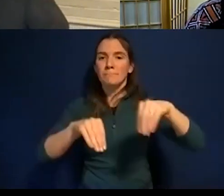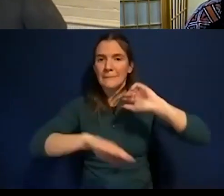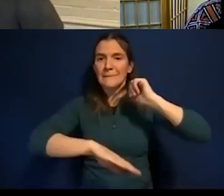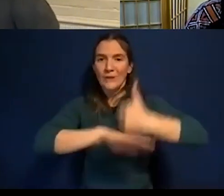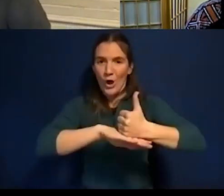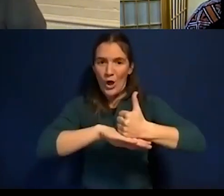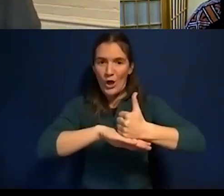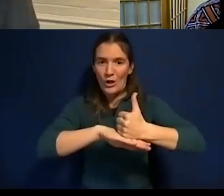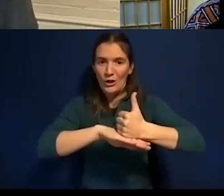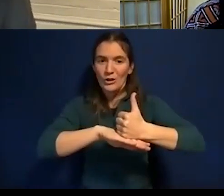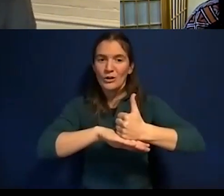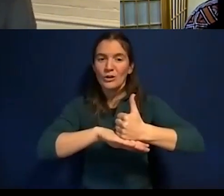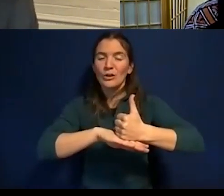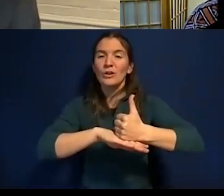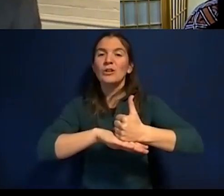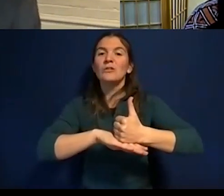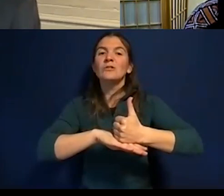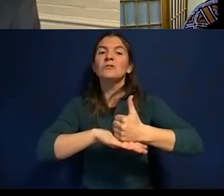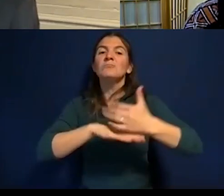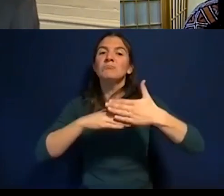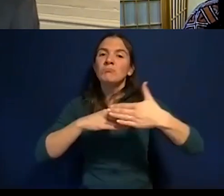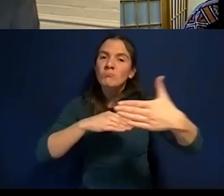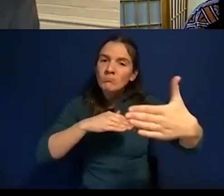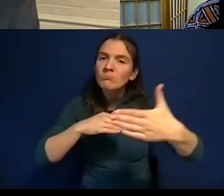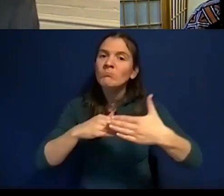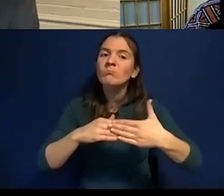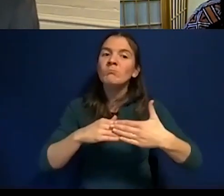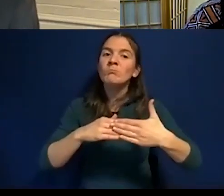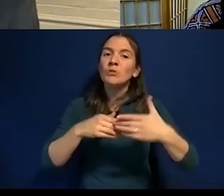seasonally moving forward.